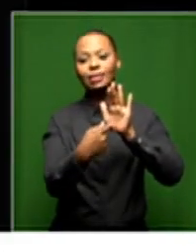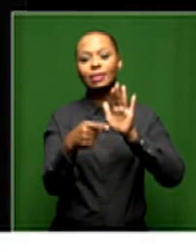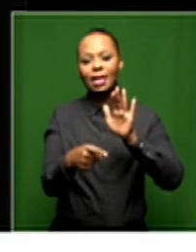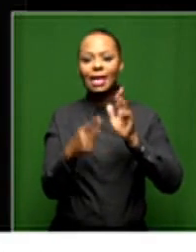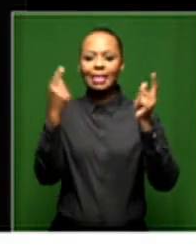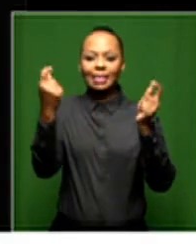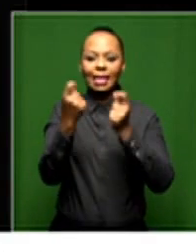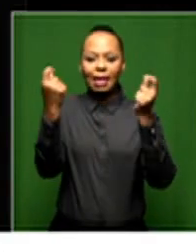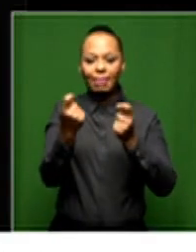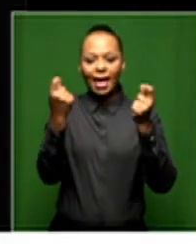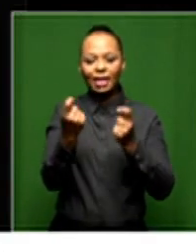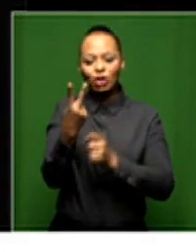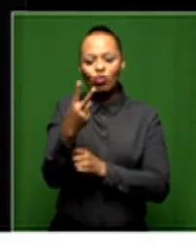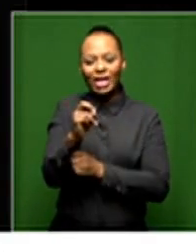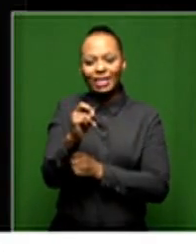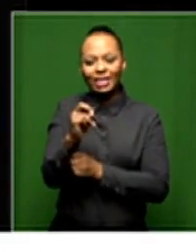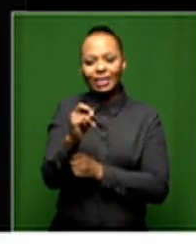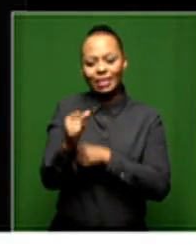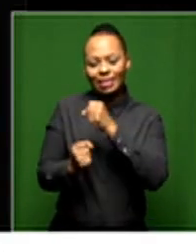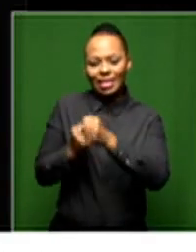celebrated its 20th anniversary.